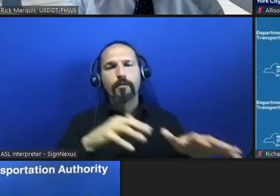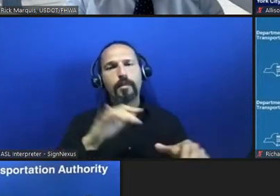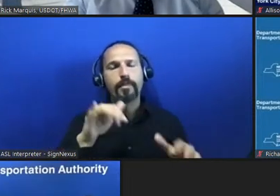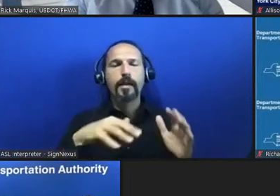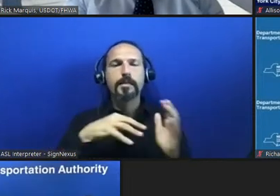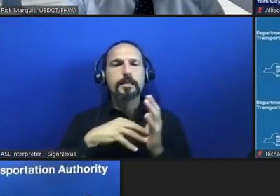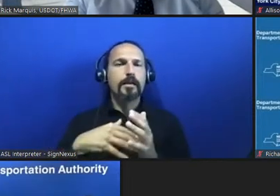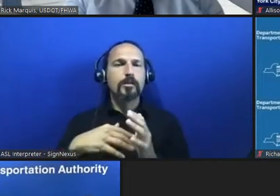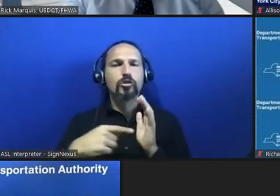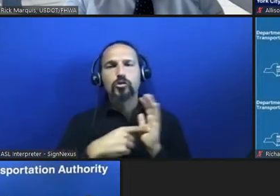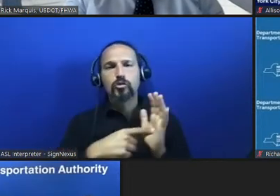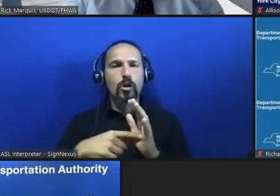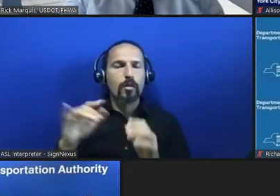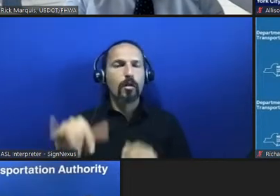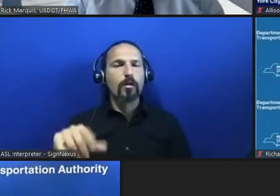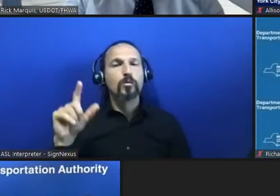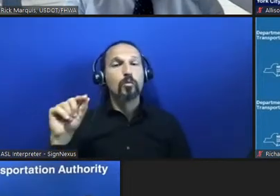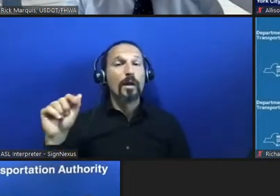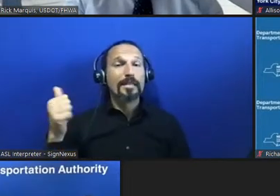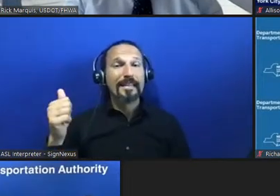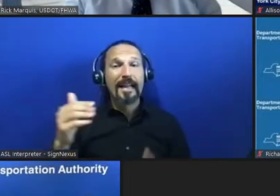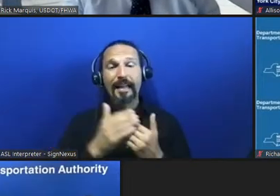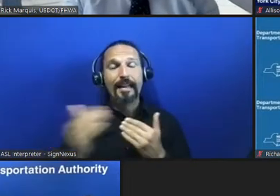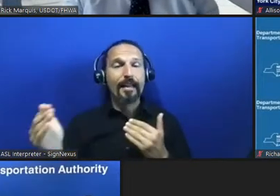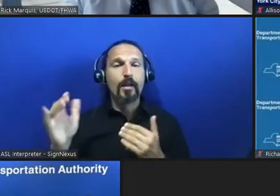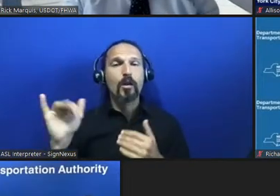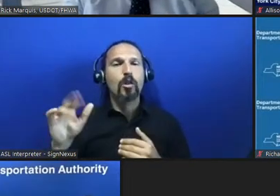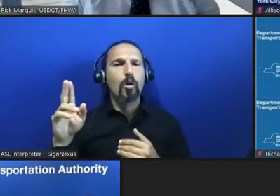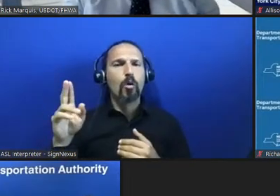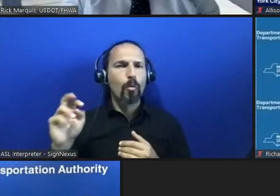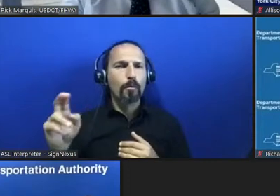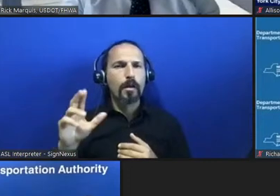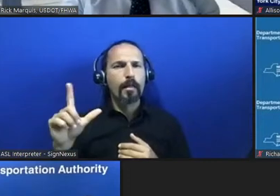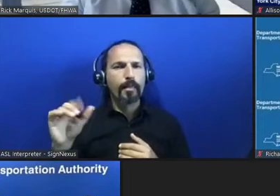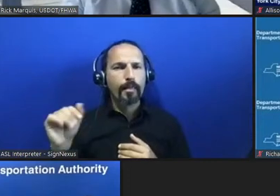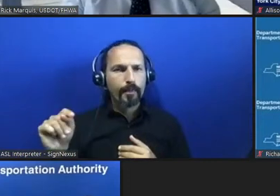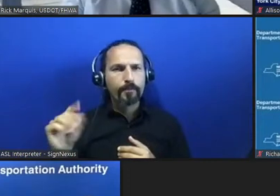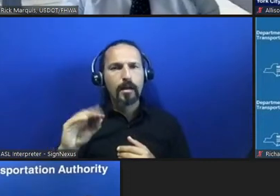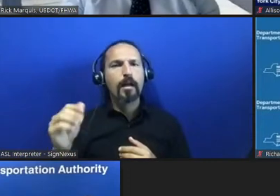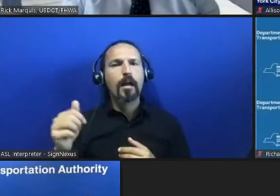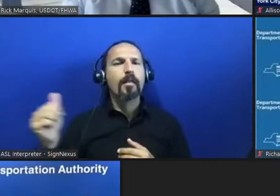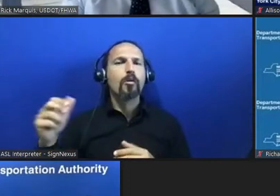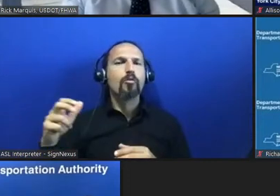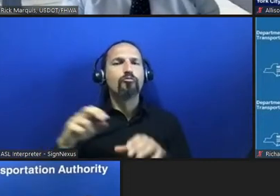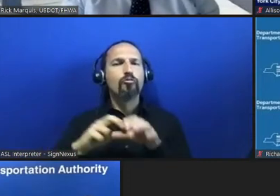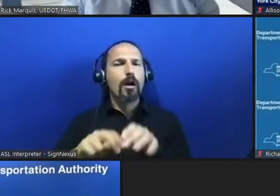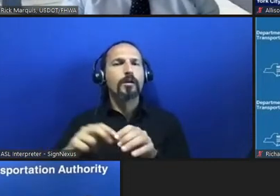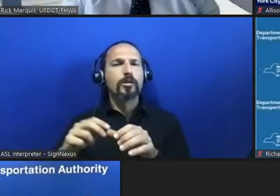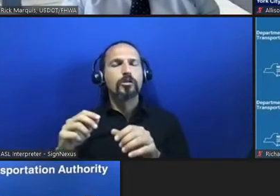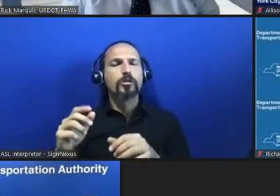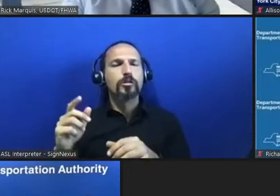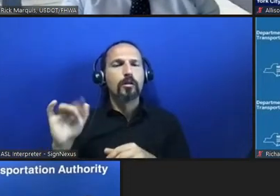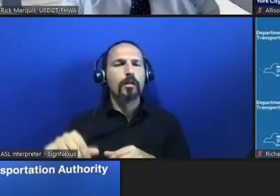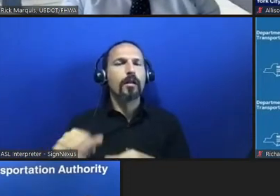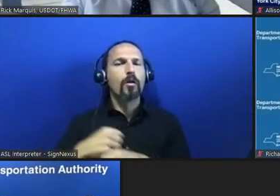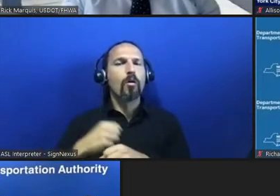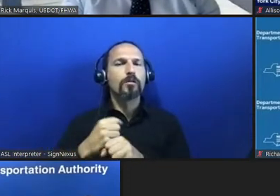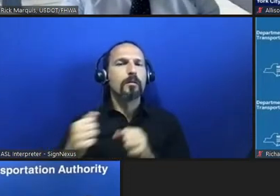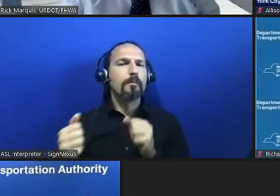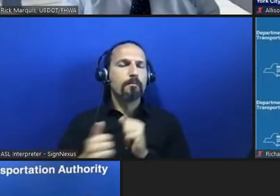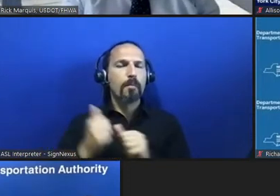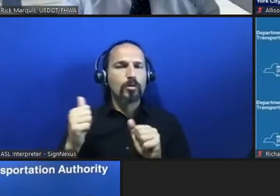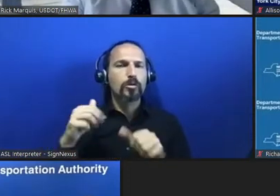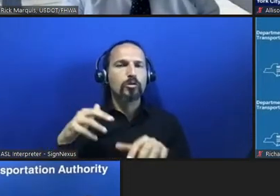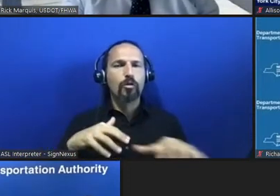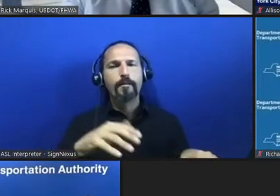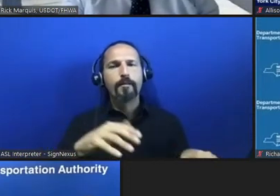studies even showed from 2010 that Uber and Lyft and all these ride-sharing companies are causing most of the traffic in